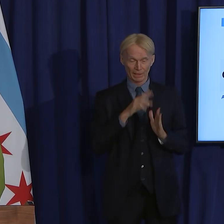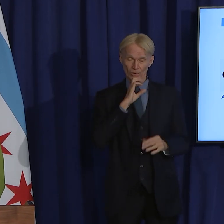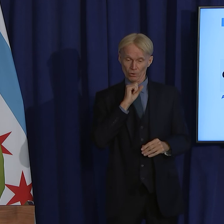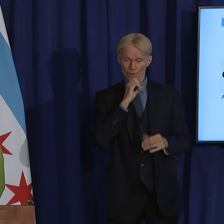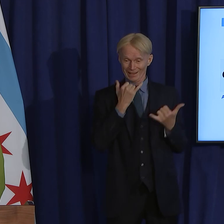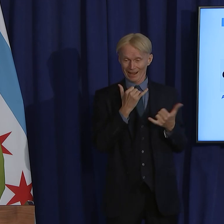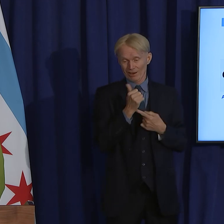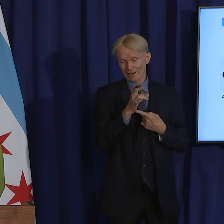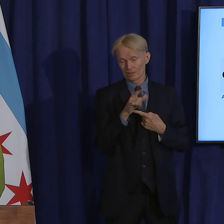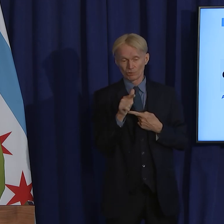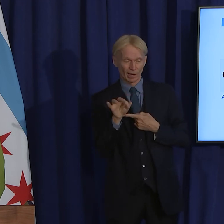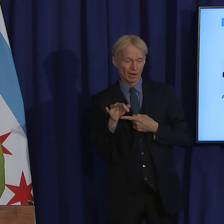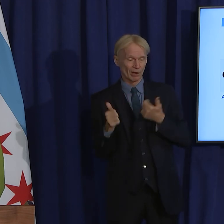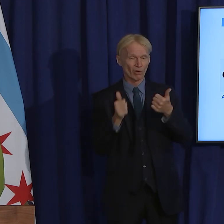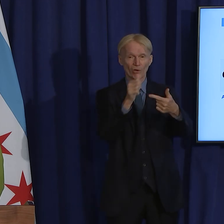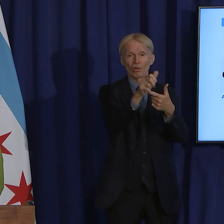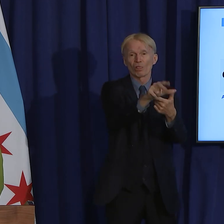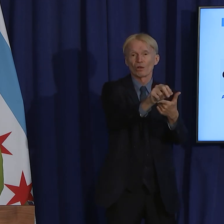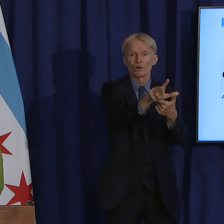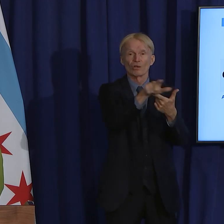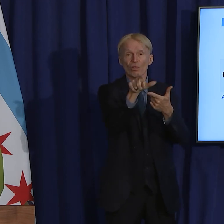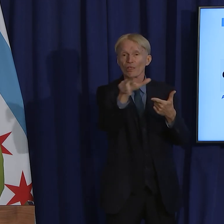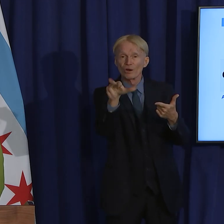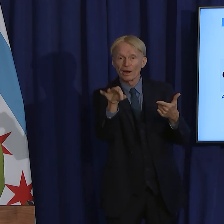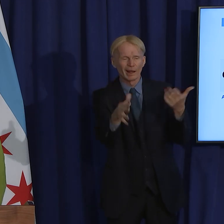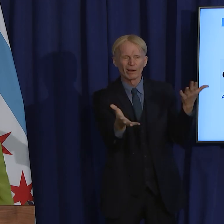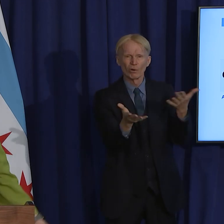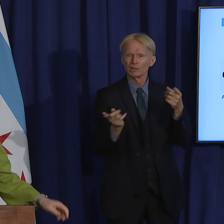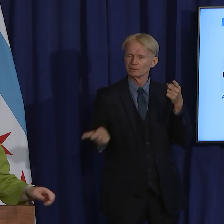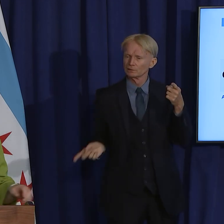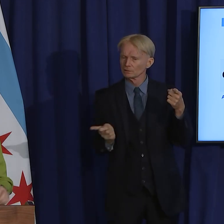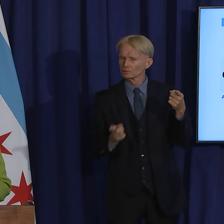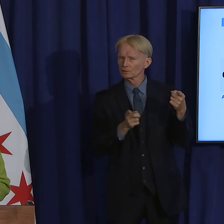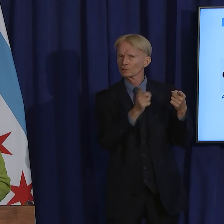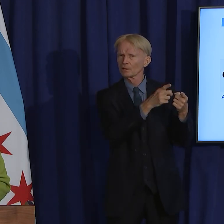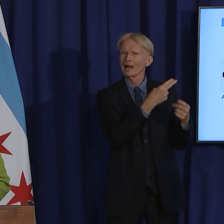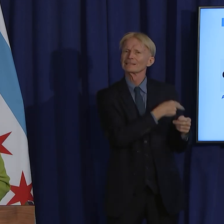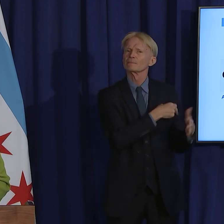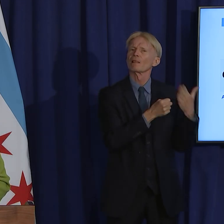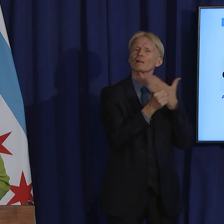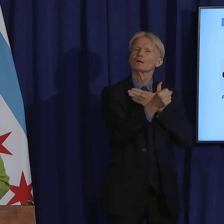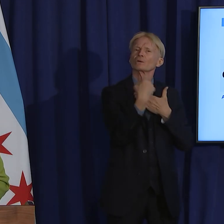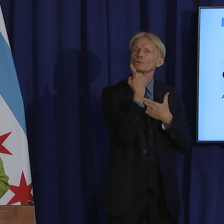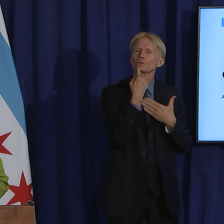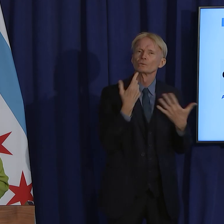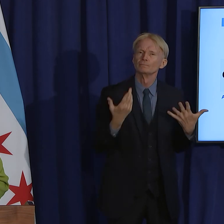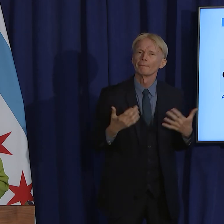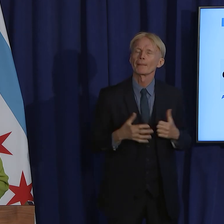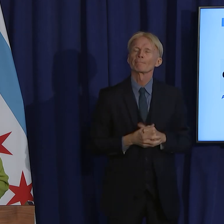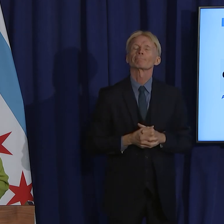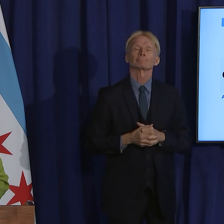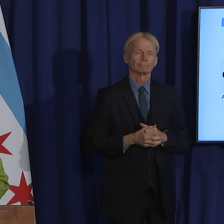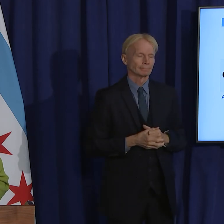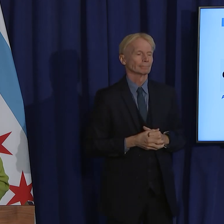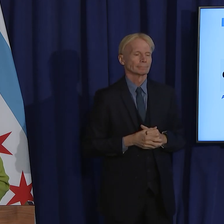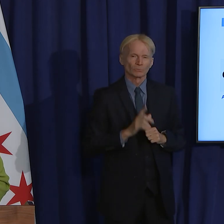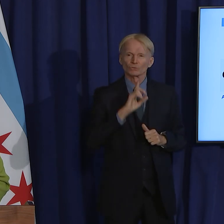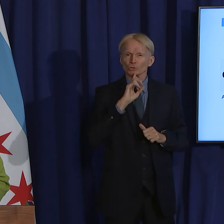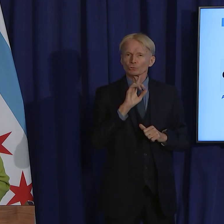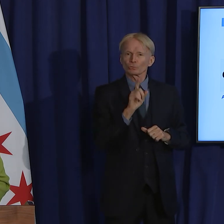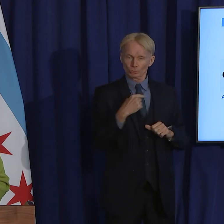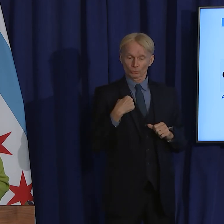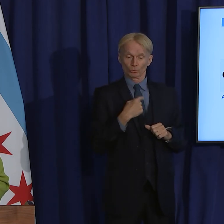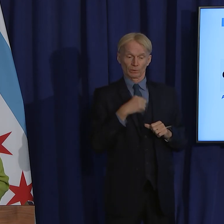to 29, 30 to 39? What about those hospitalizations? Sure. So we've looked at that, and we are